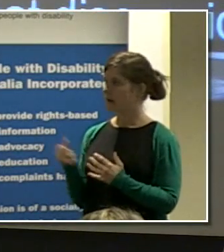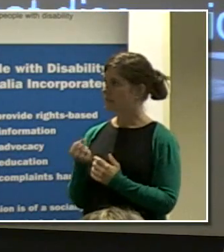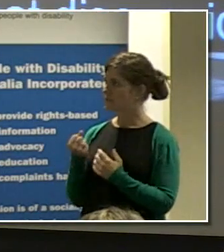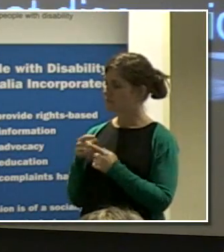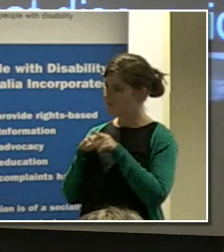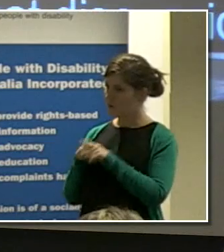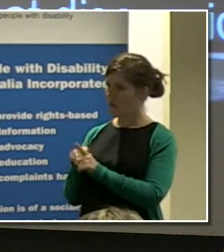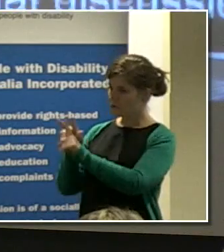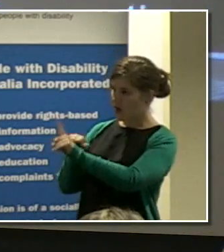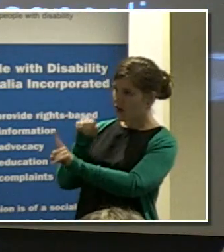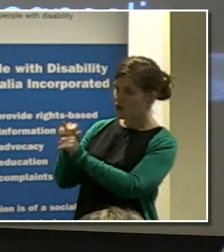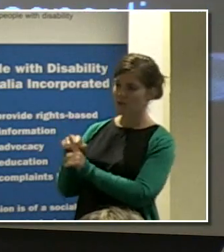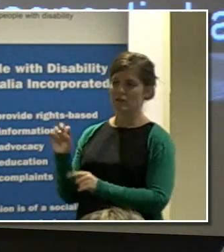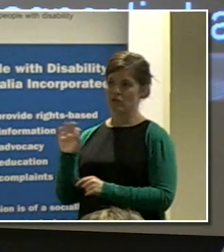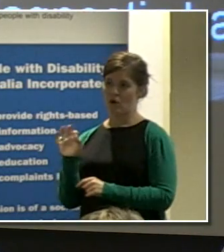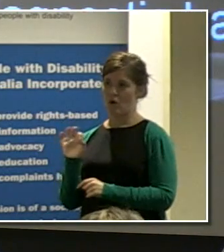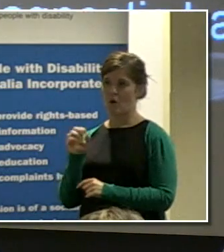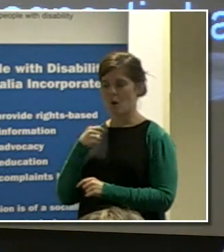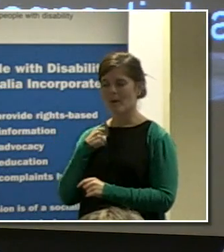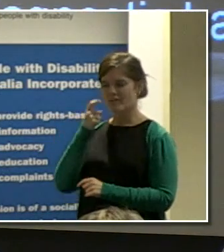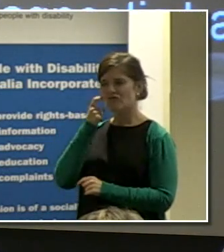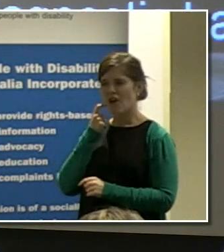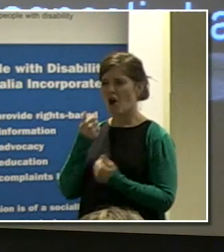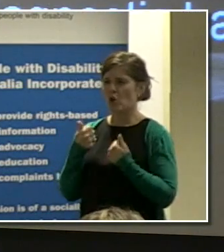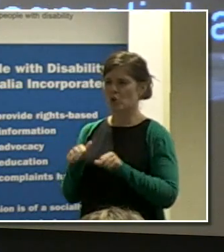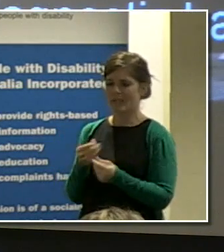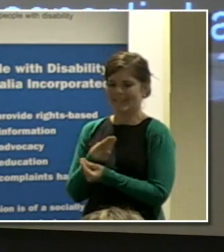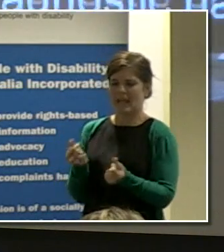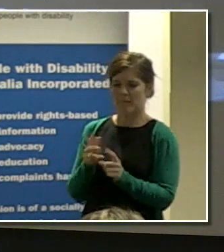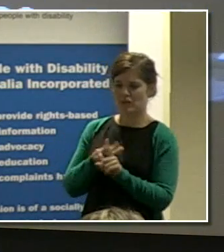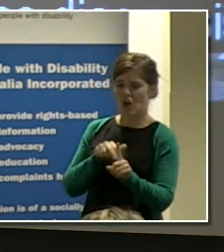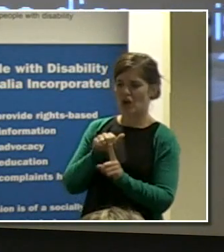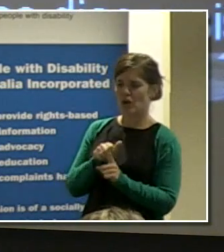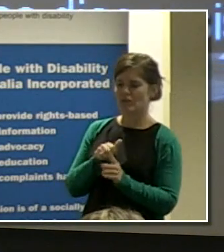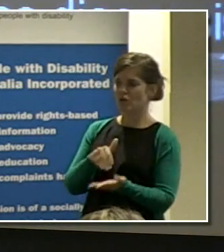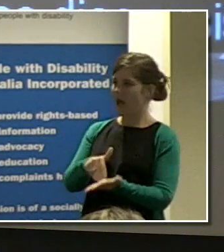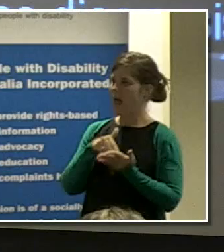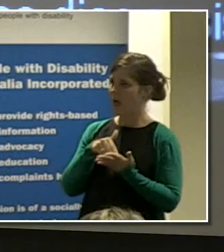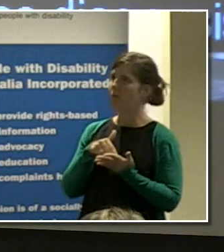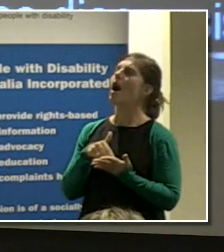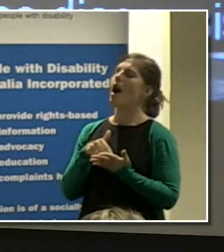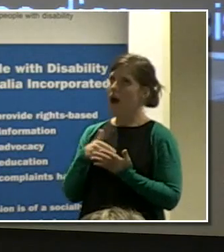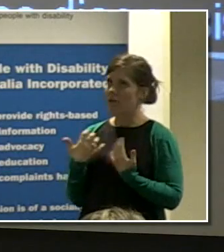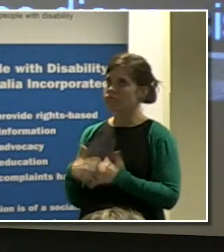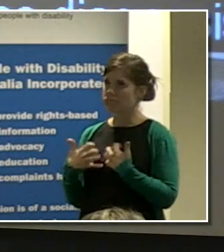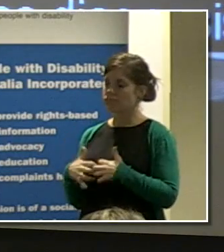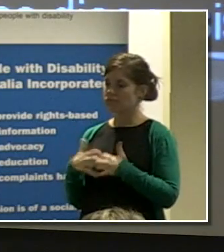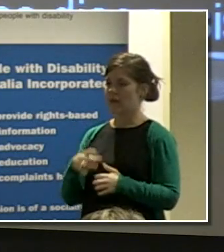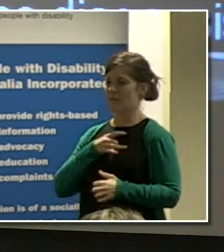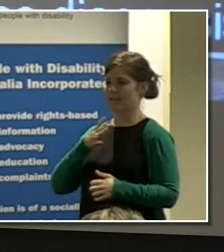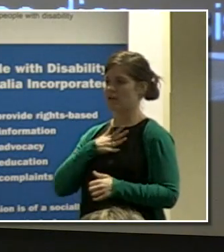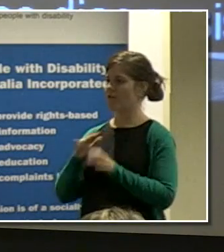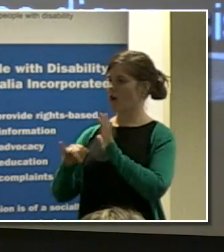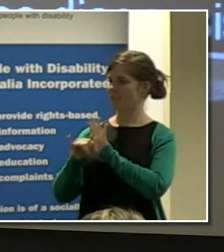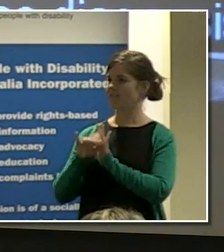based. We try and use diagnosis to help people self-identify whether